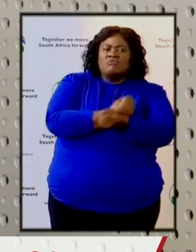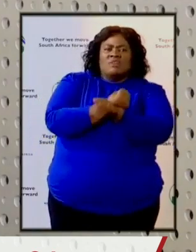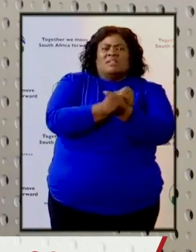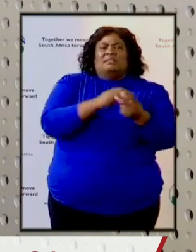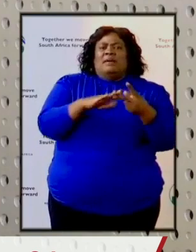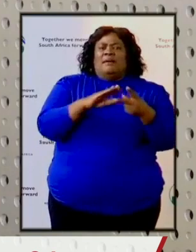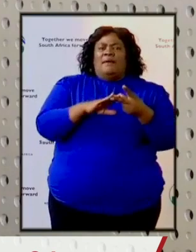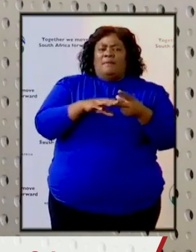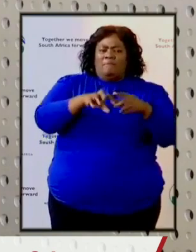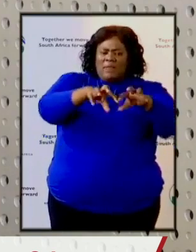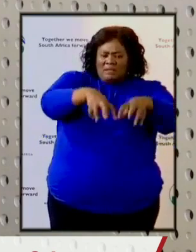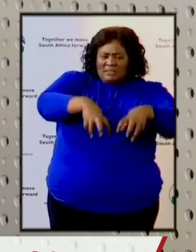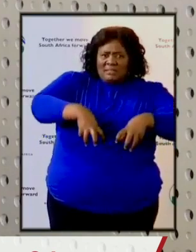combines,